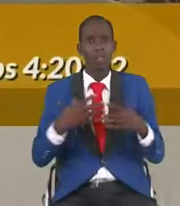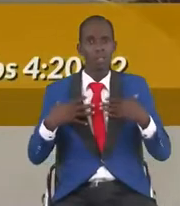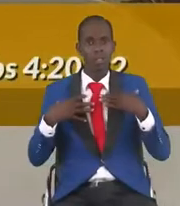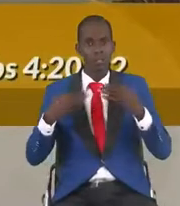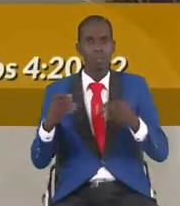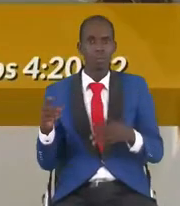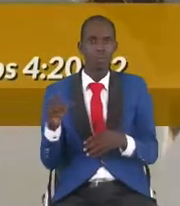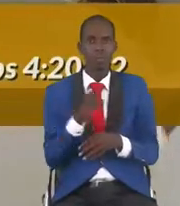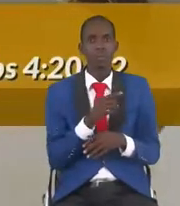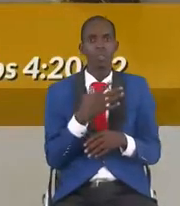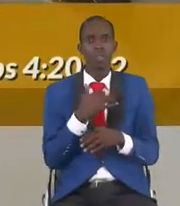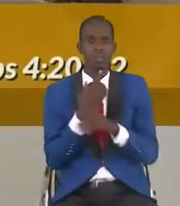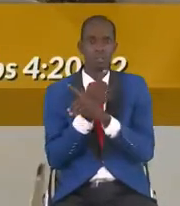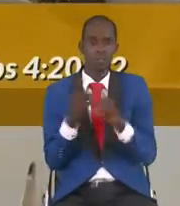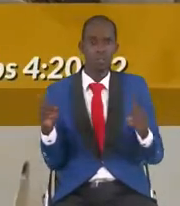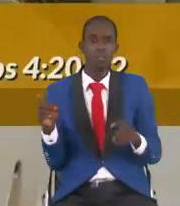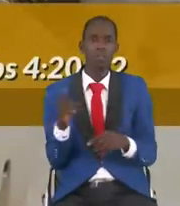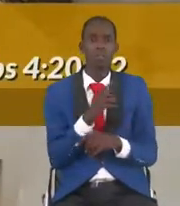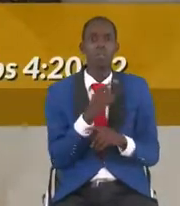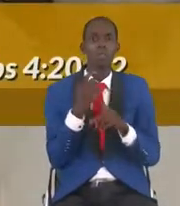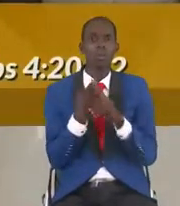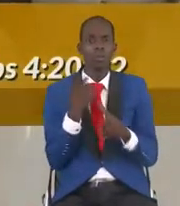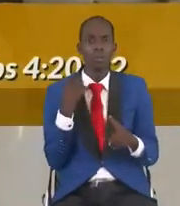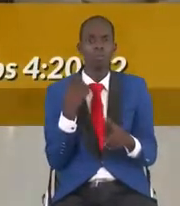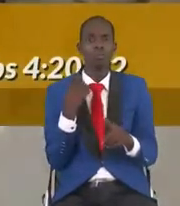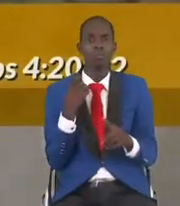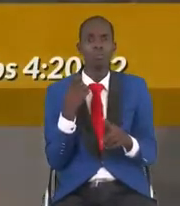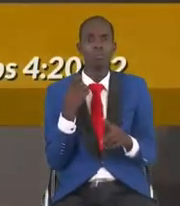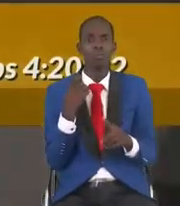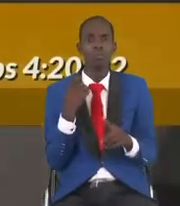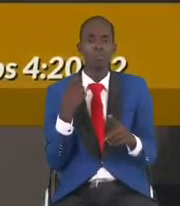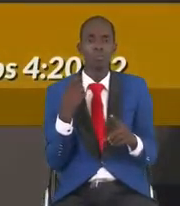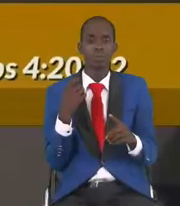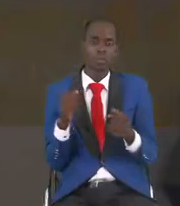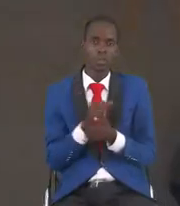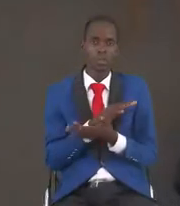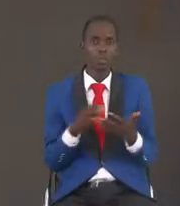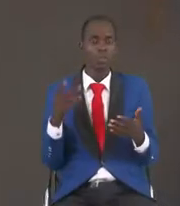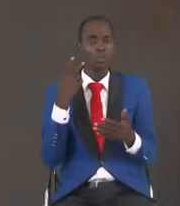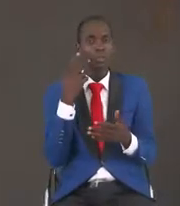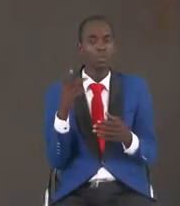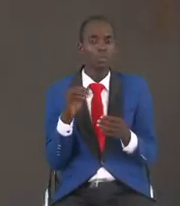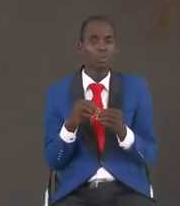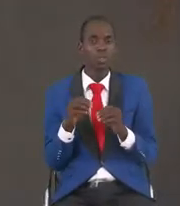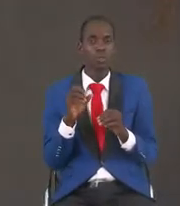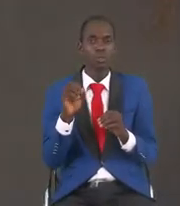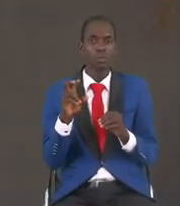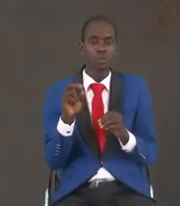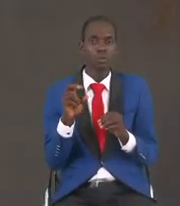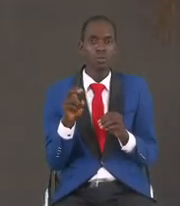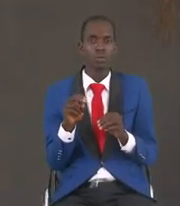and delivered them from their destructions. Number 12, unlimited power.